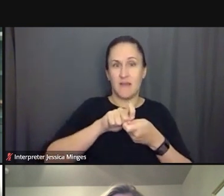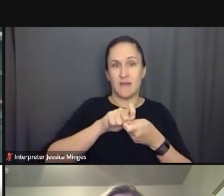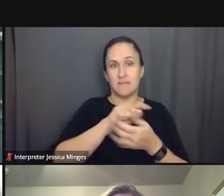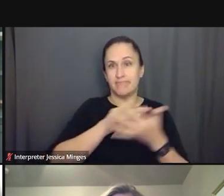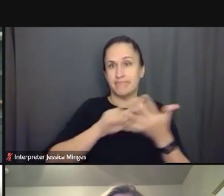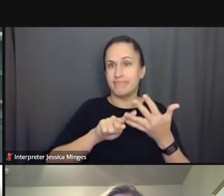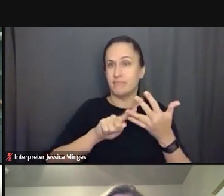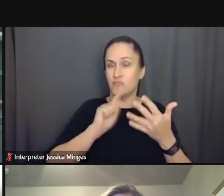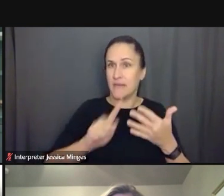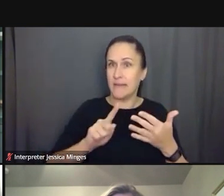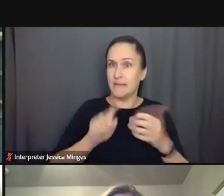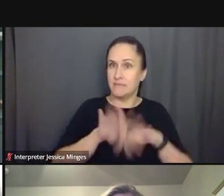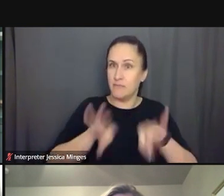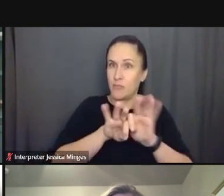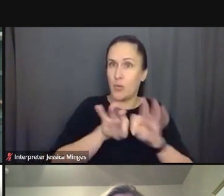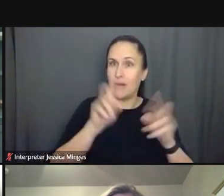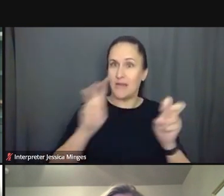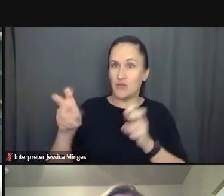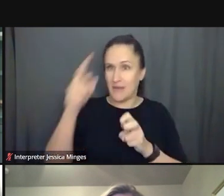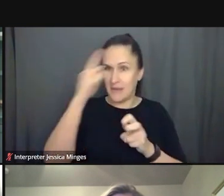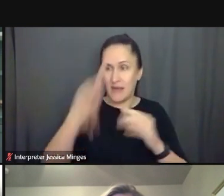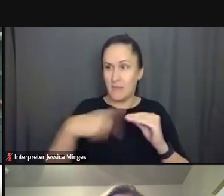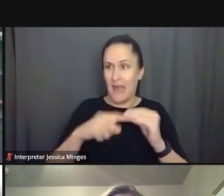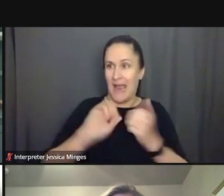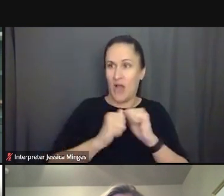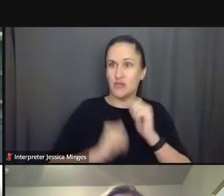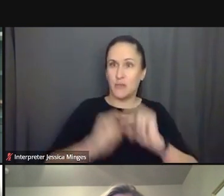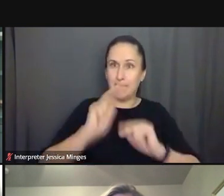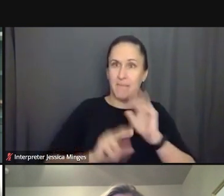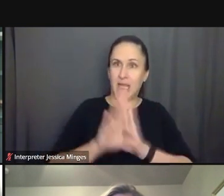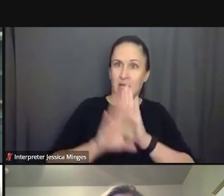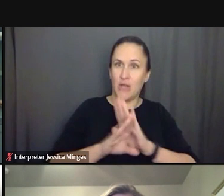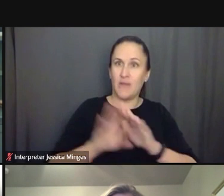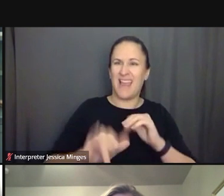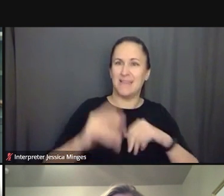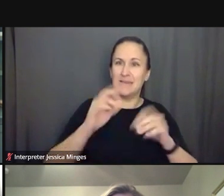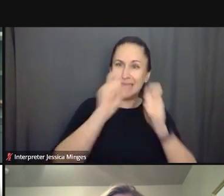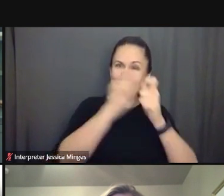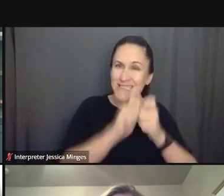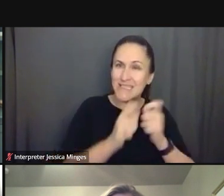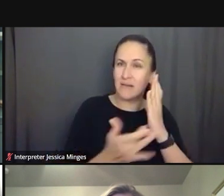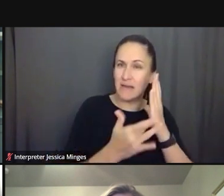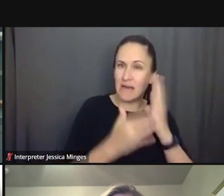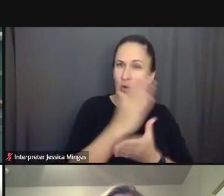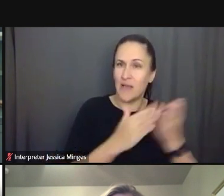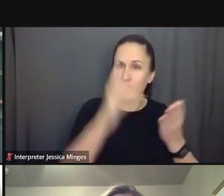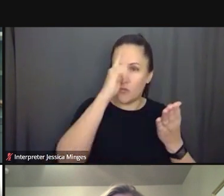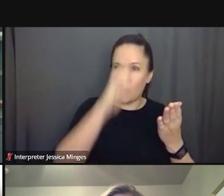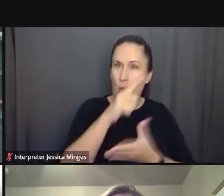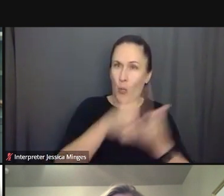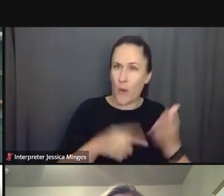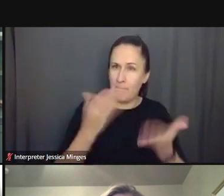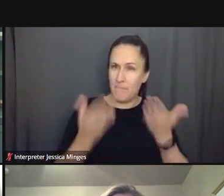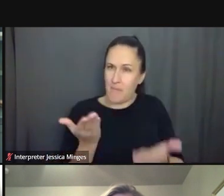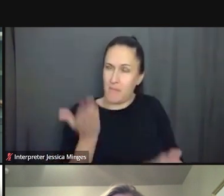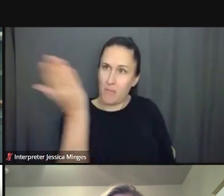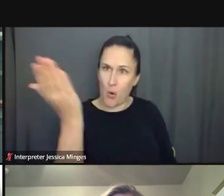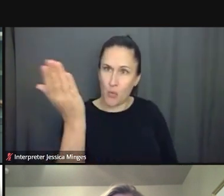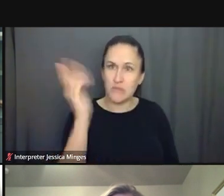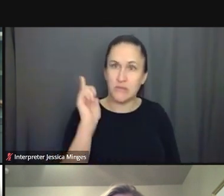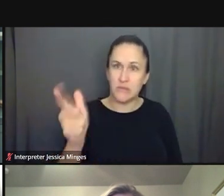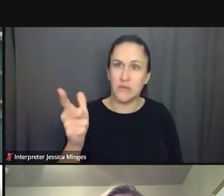really think about, how to build the kind of detailed technical aspect of what might be proposed.